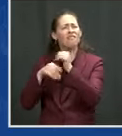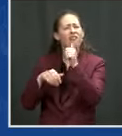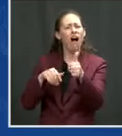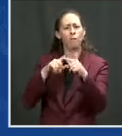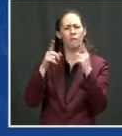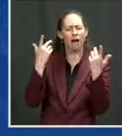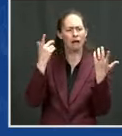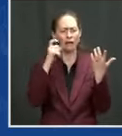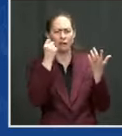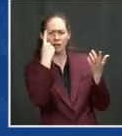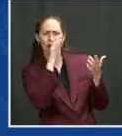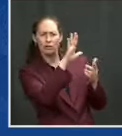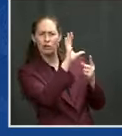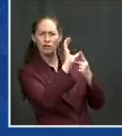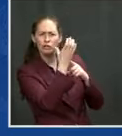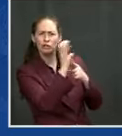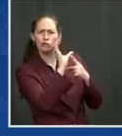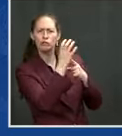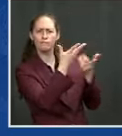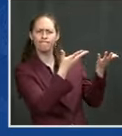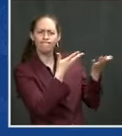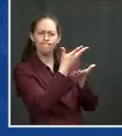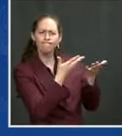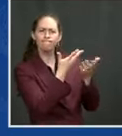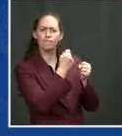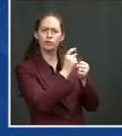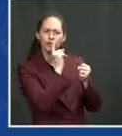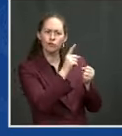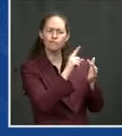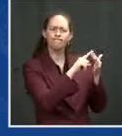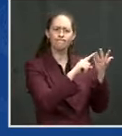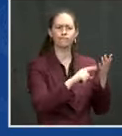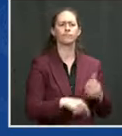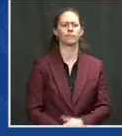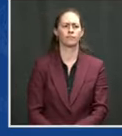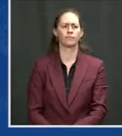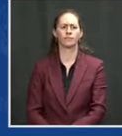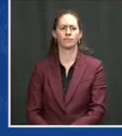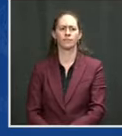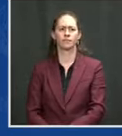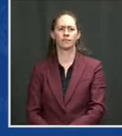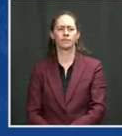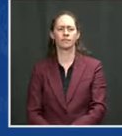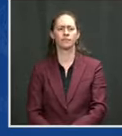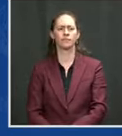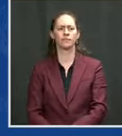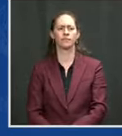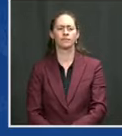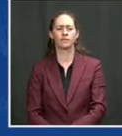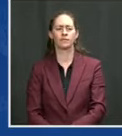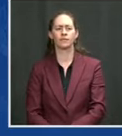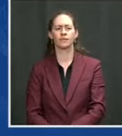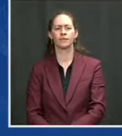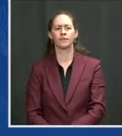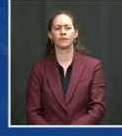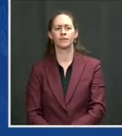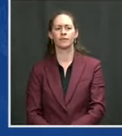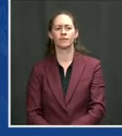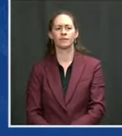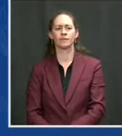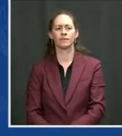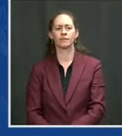differently to different groups. And then just candid, these outreach, the buses, the pulling into parking lots. Tonight, I